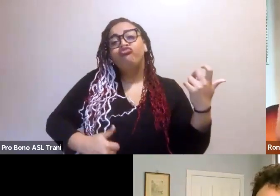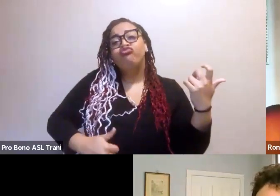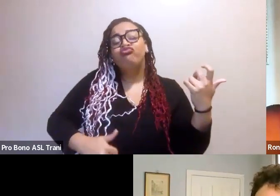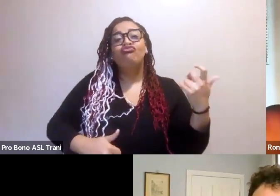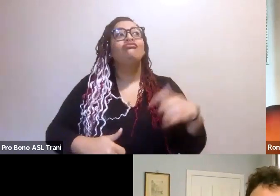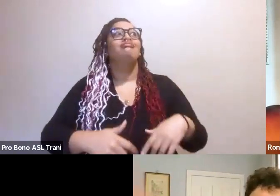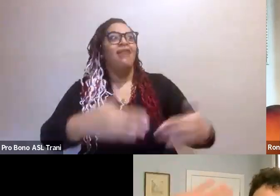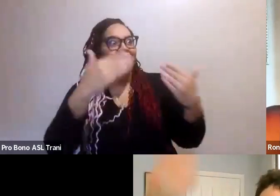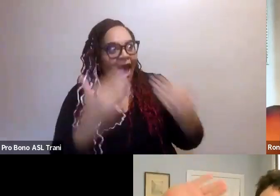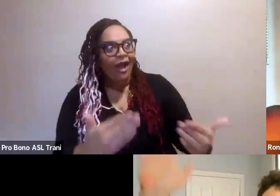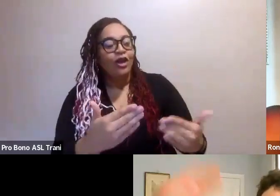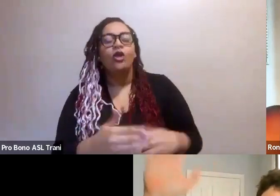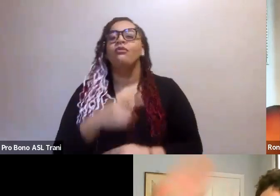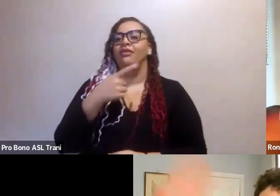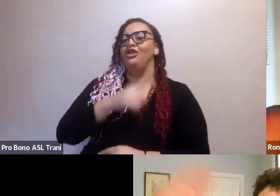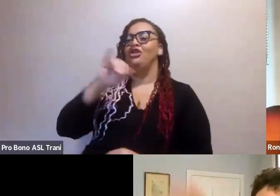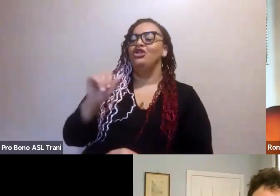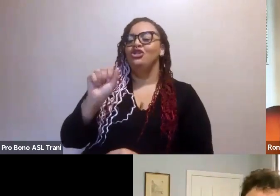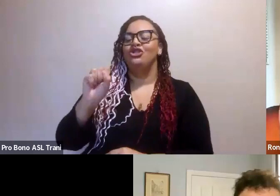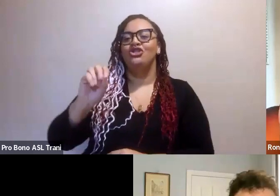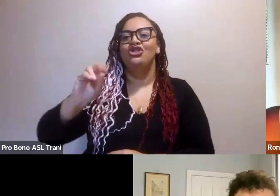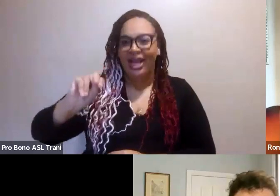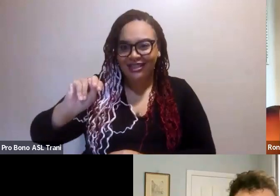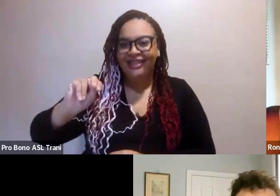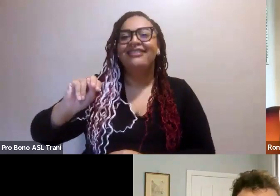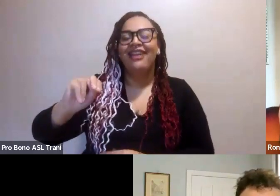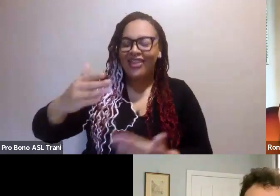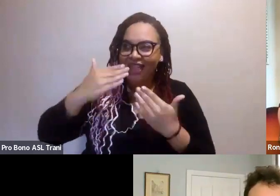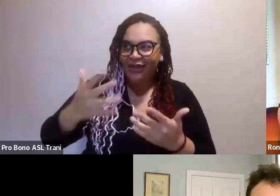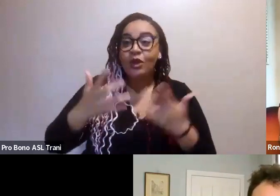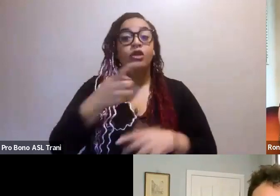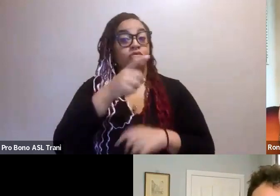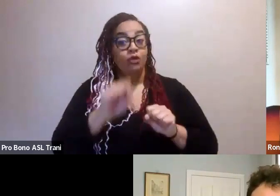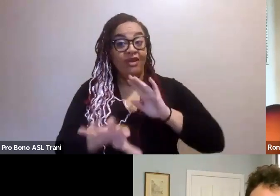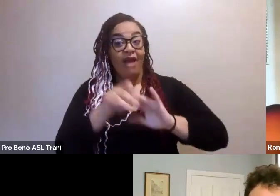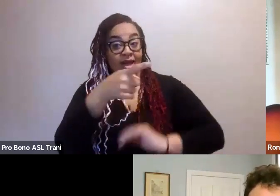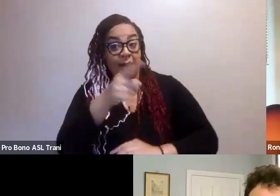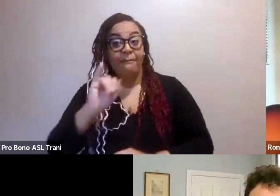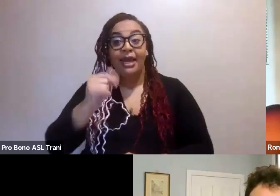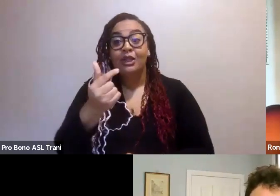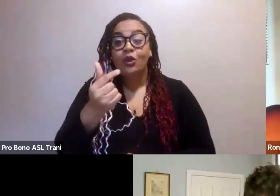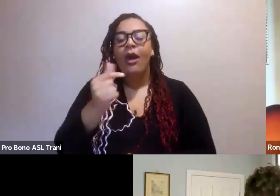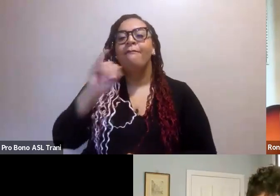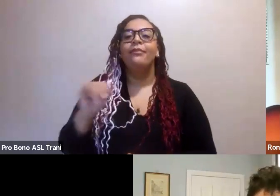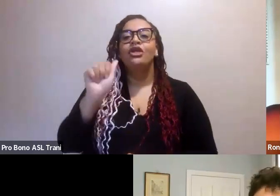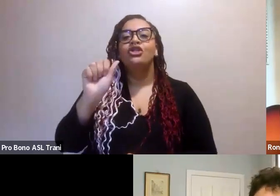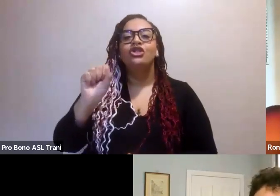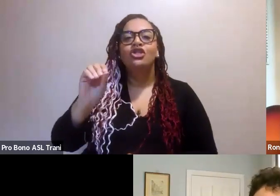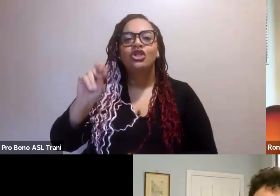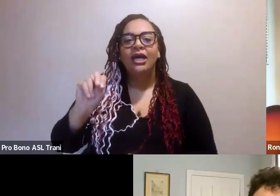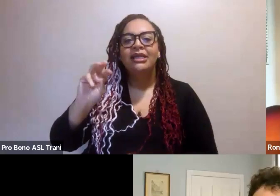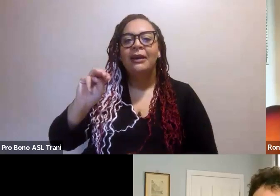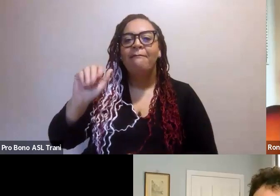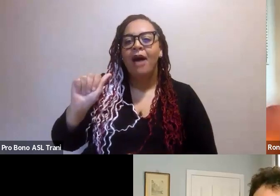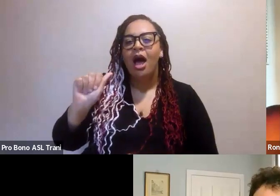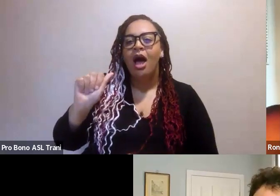Jason Masood. Amazing. Thank you so much. And you can also find him on Instagram at Jason Masood. Pretty much everywhere.